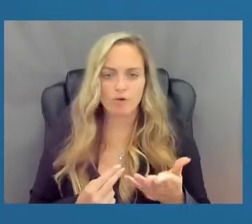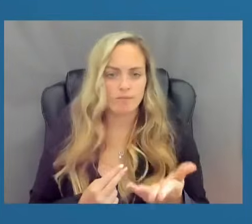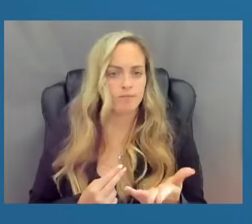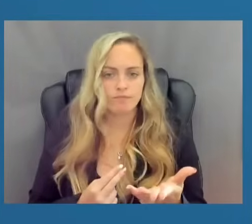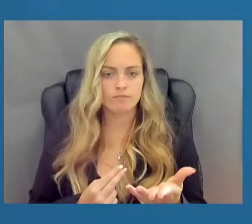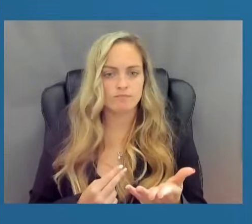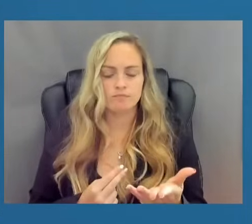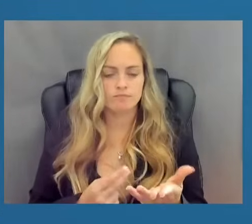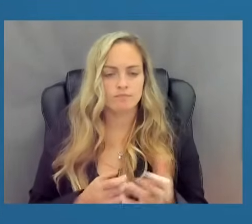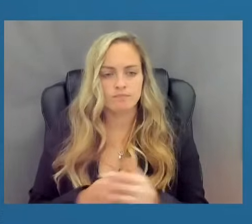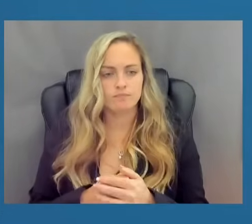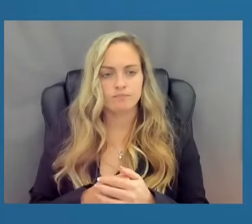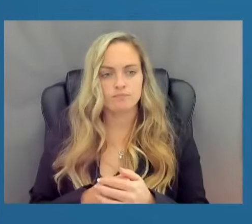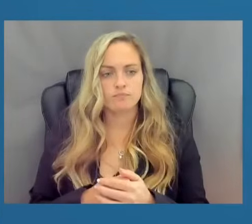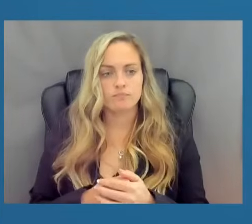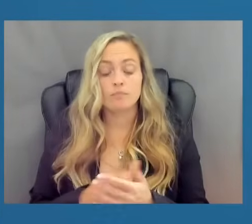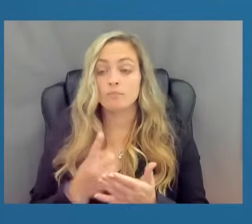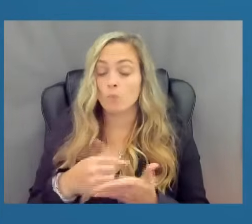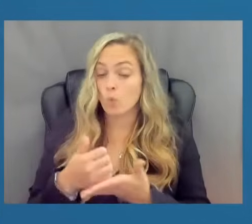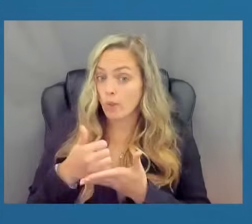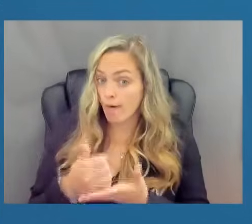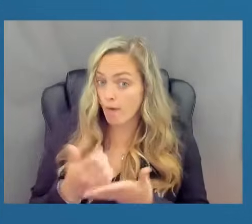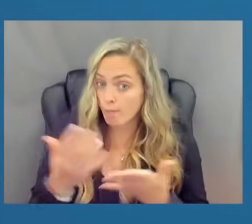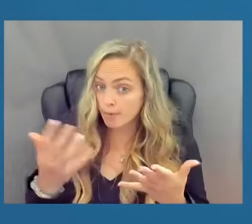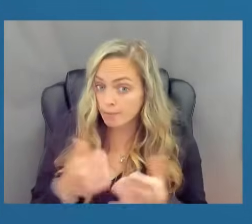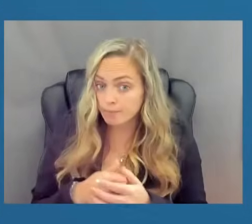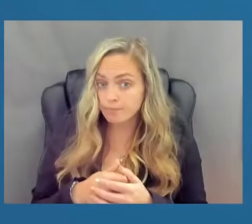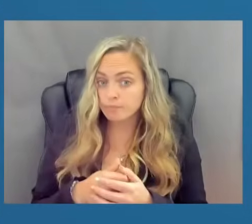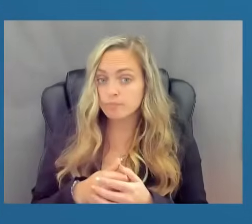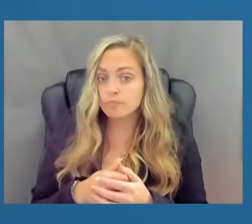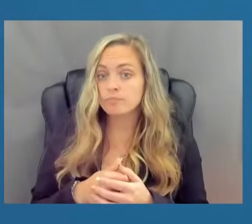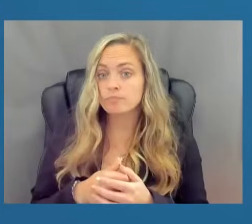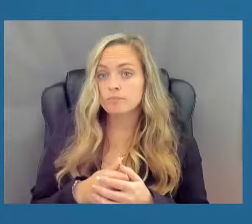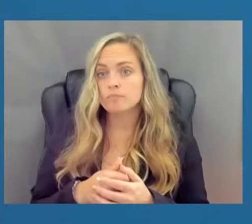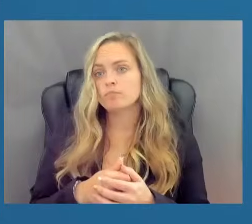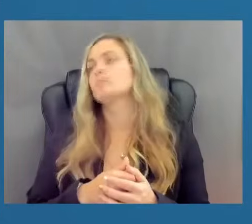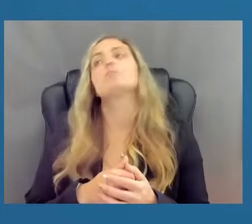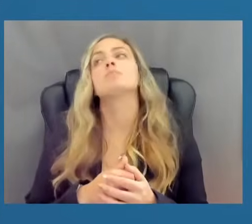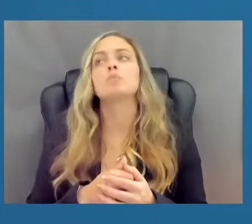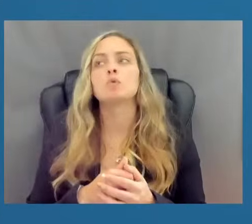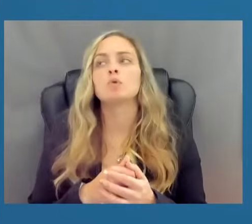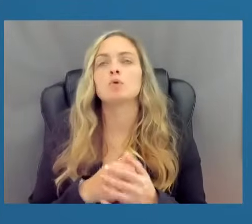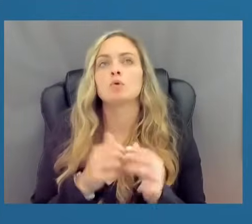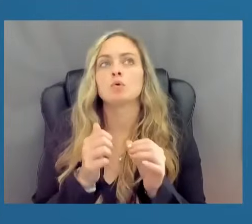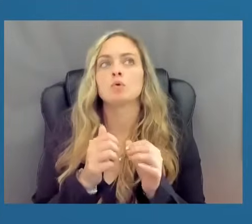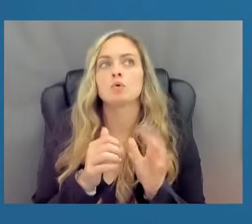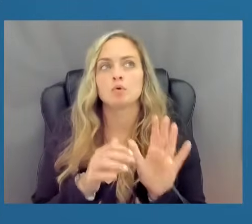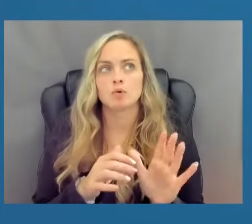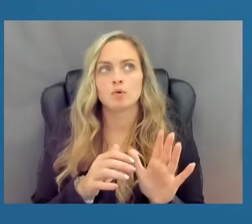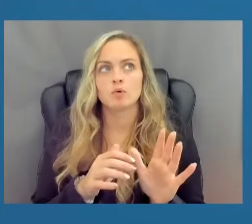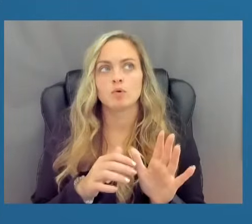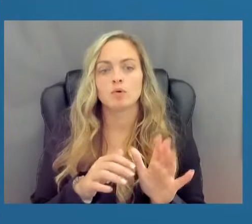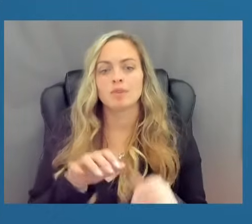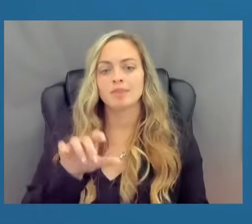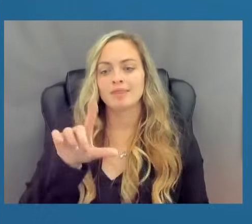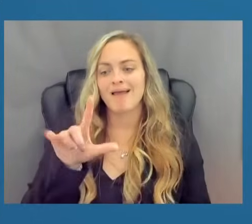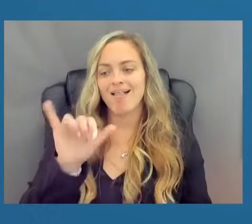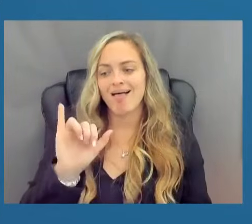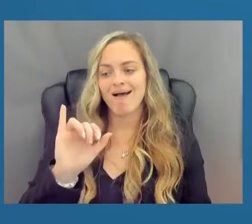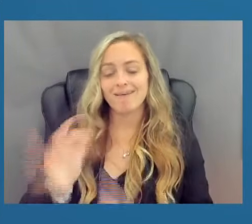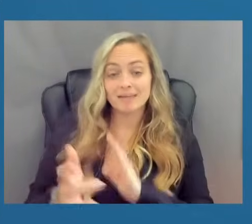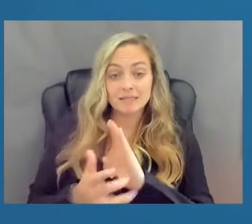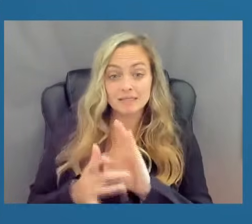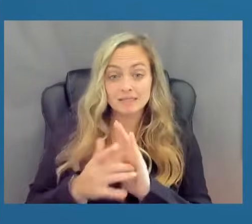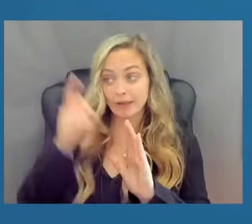reduction. But what helps us, what becomes force multipliers, is with the LA Tech grant that the Governor sent our